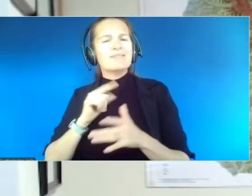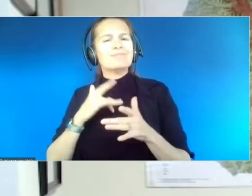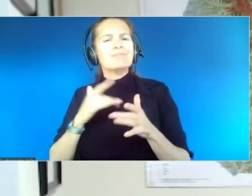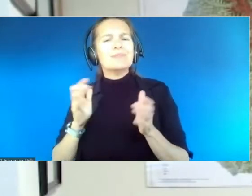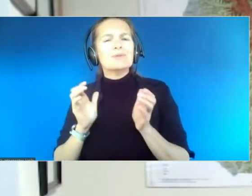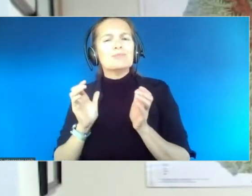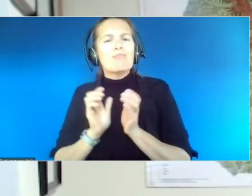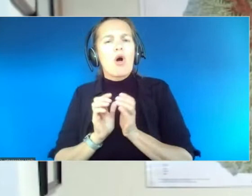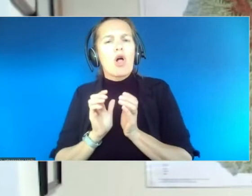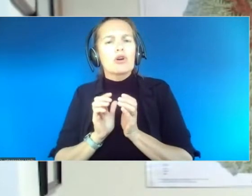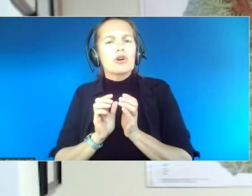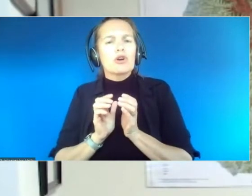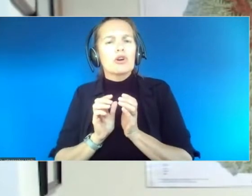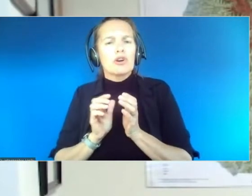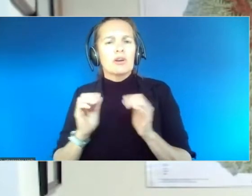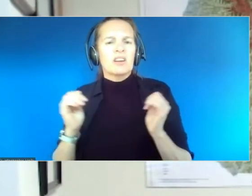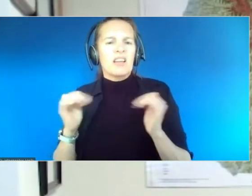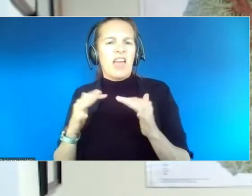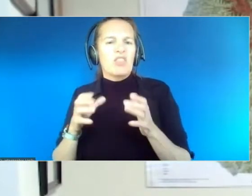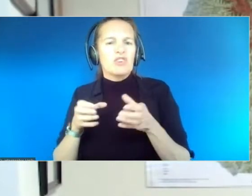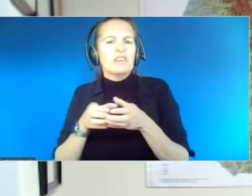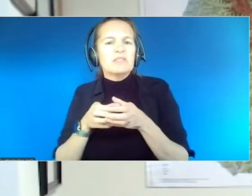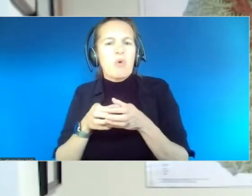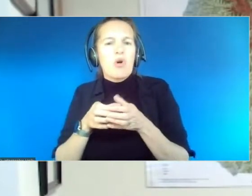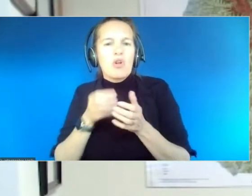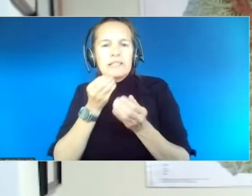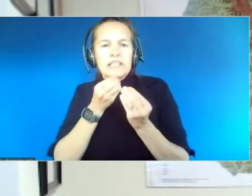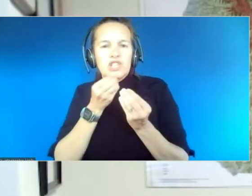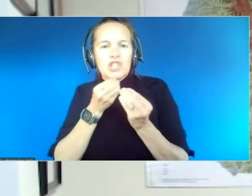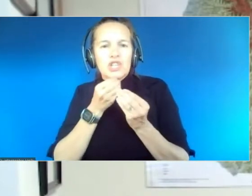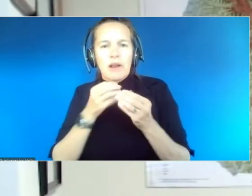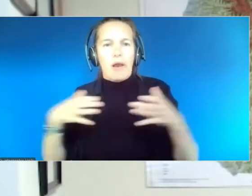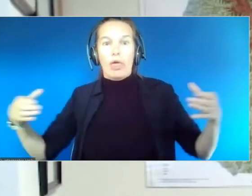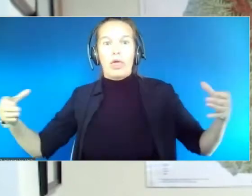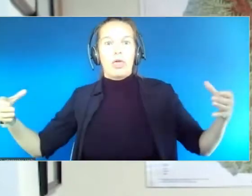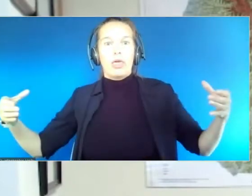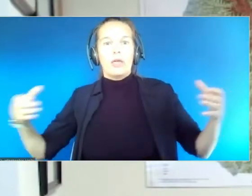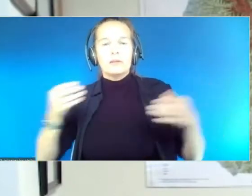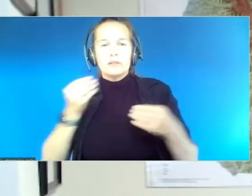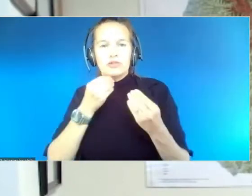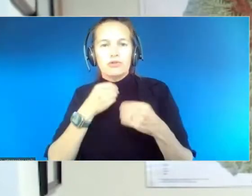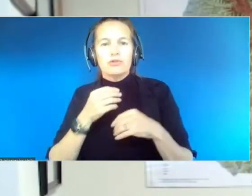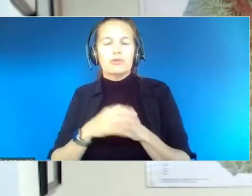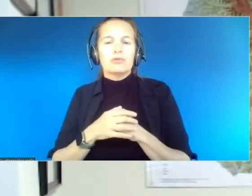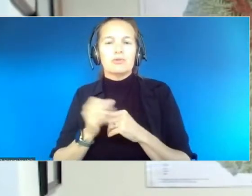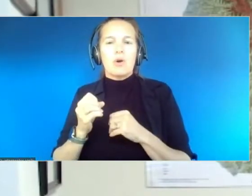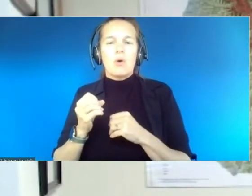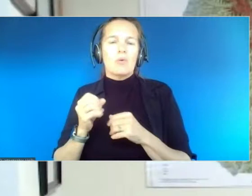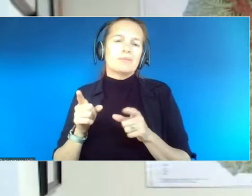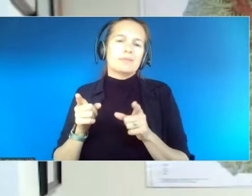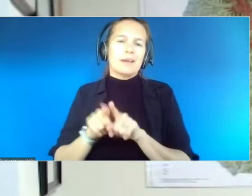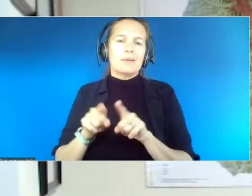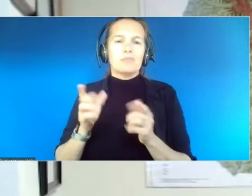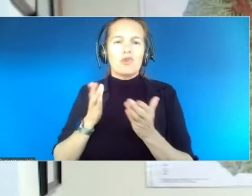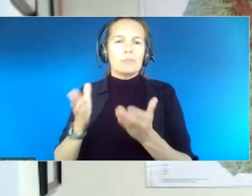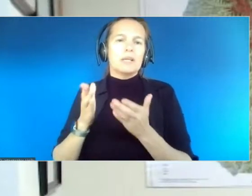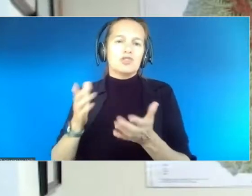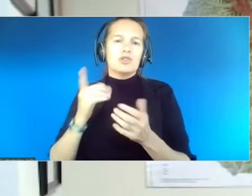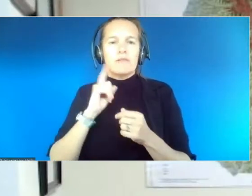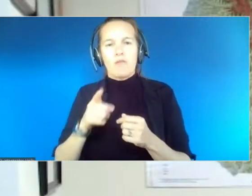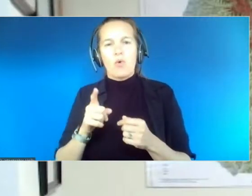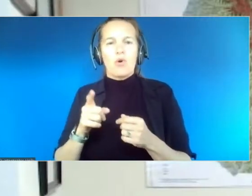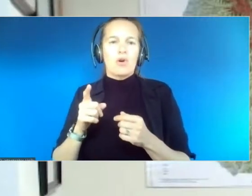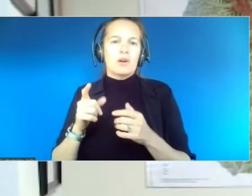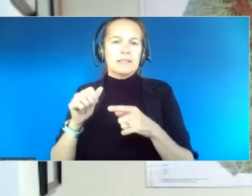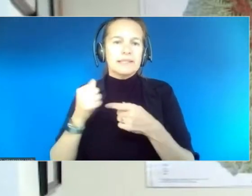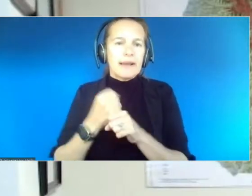gatherings and with all of the recommendations for the safest practices. And then again in Christmas and New